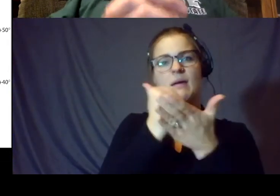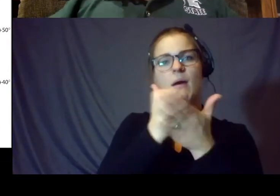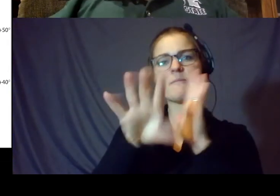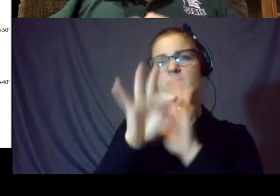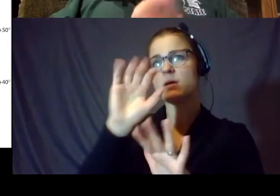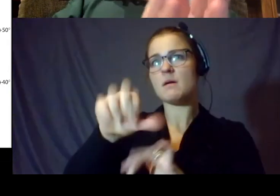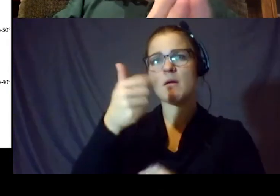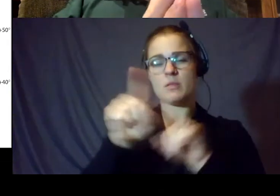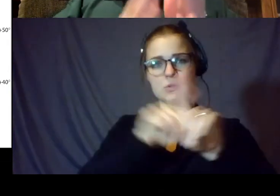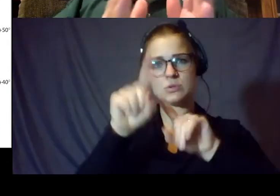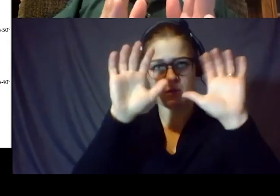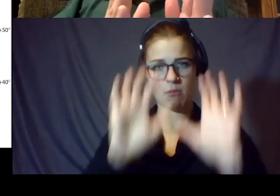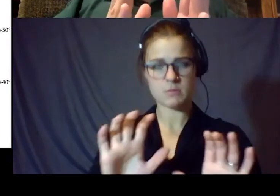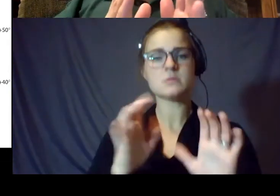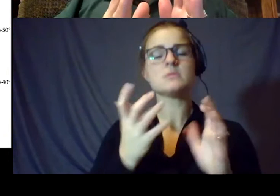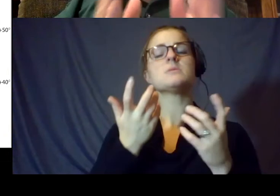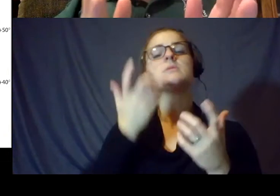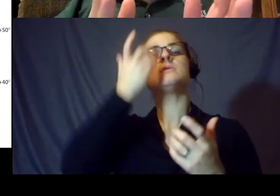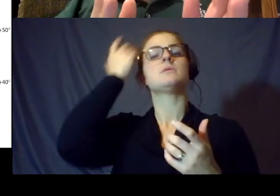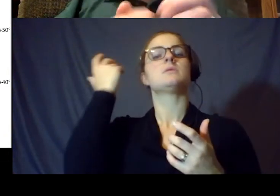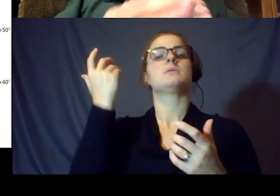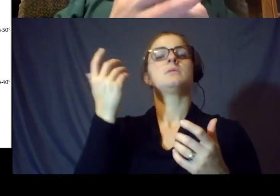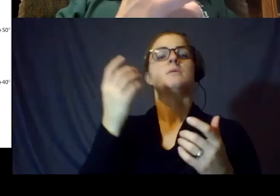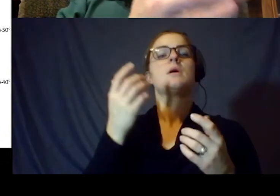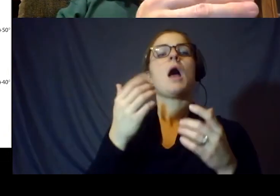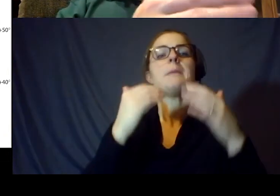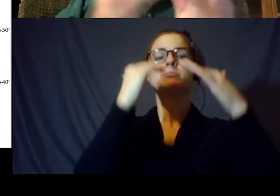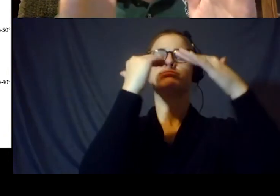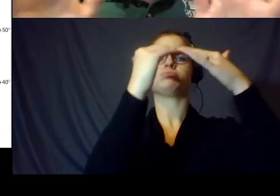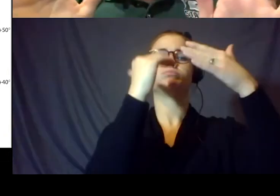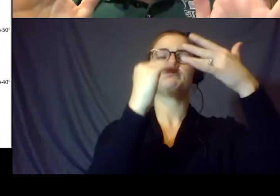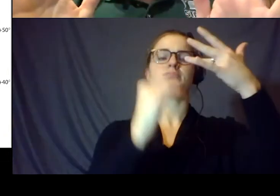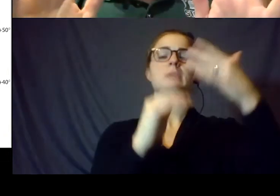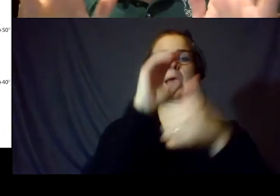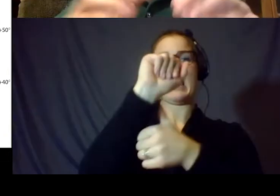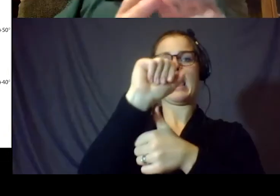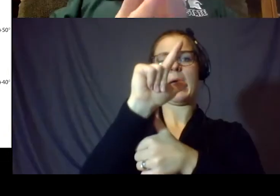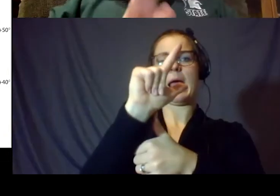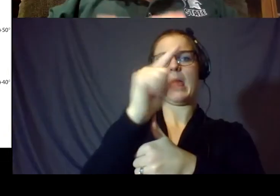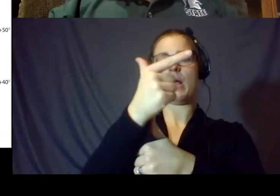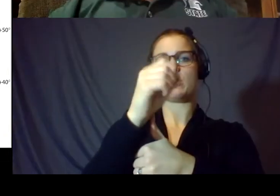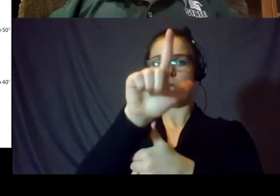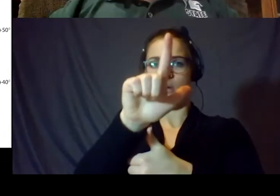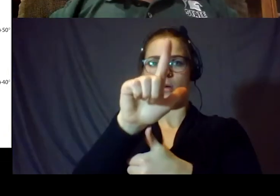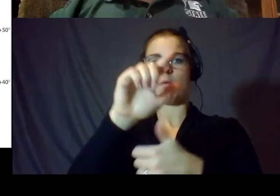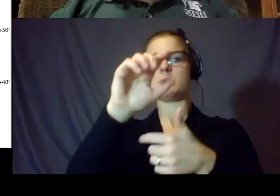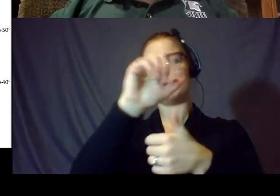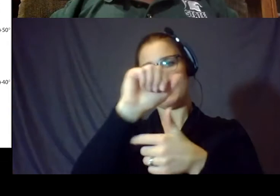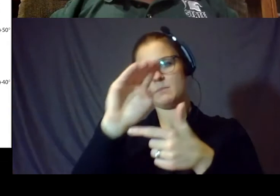In the year, so I'm doing this chronologically. We started out with Algol, which is ancient.